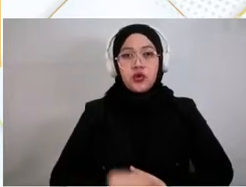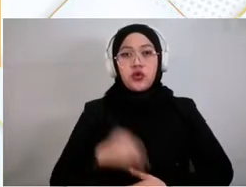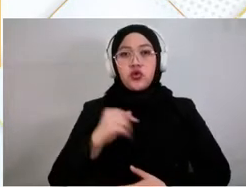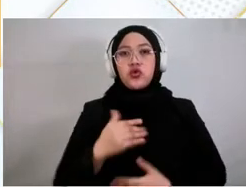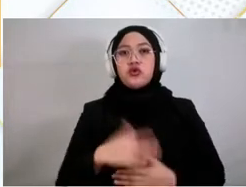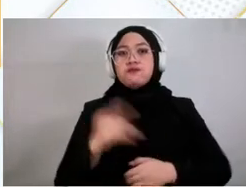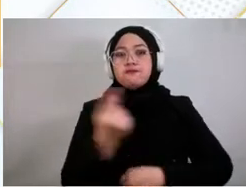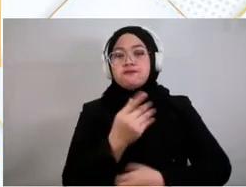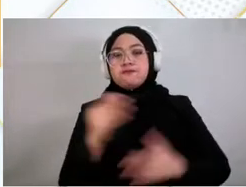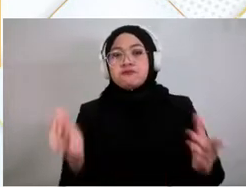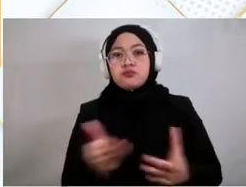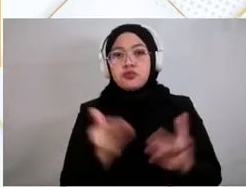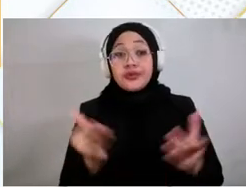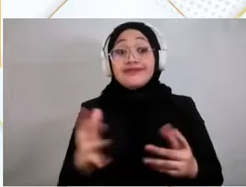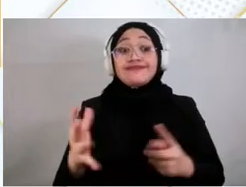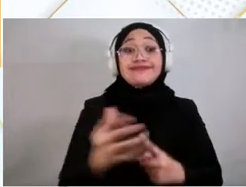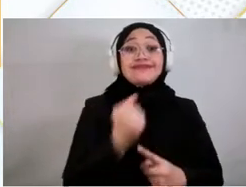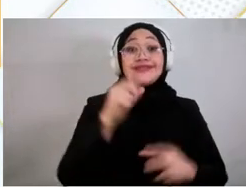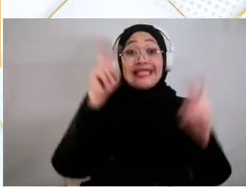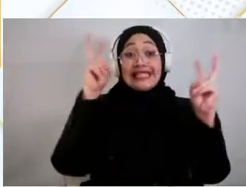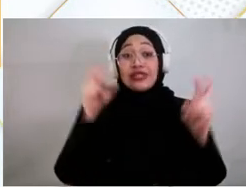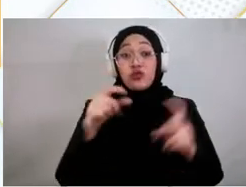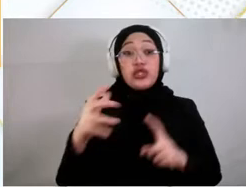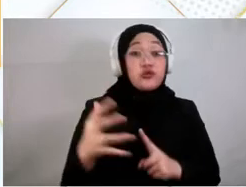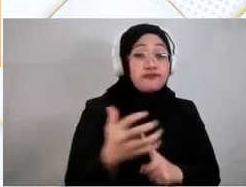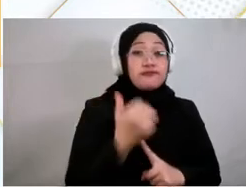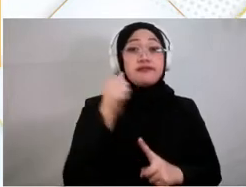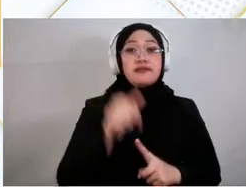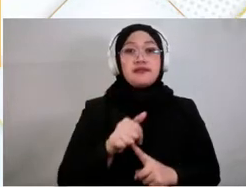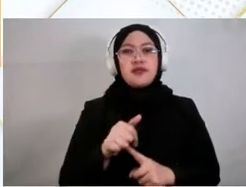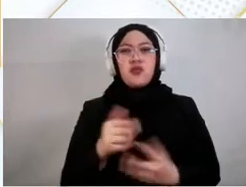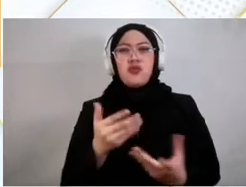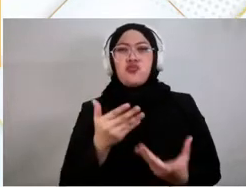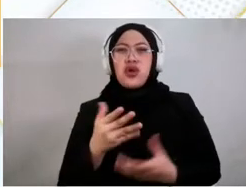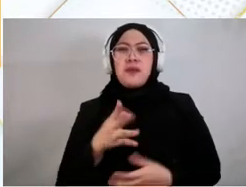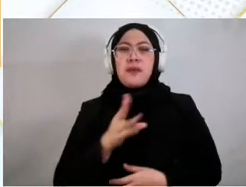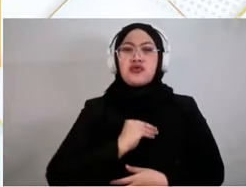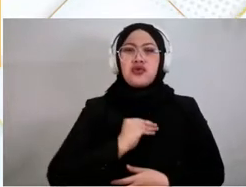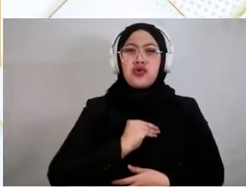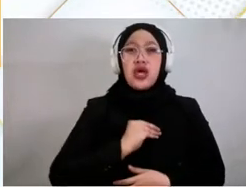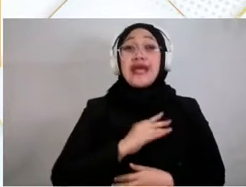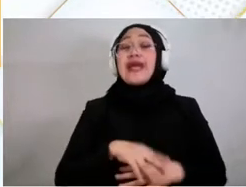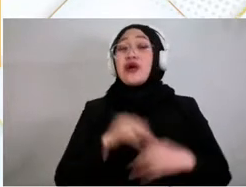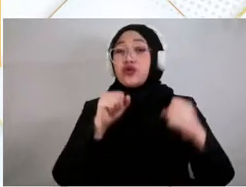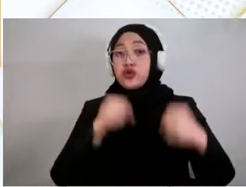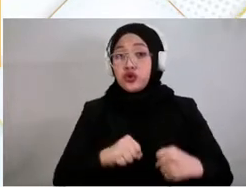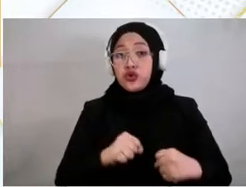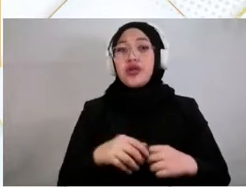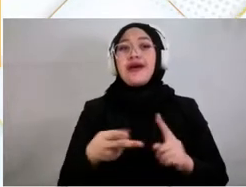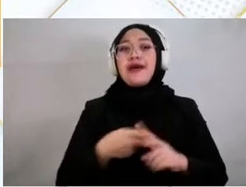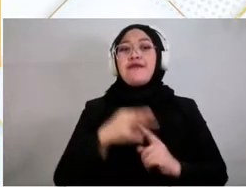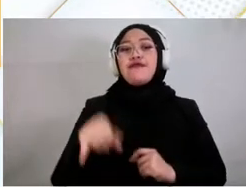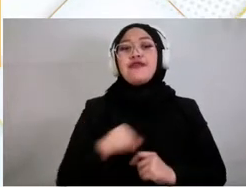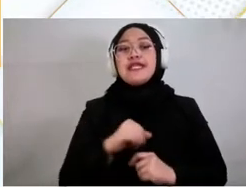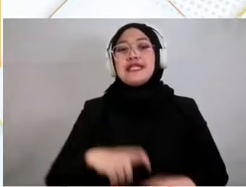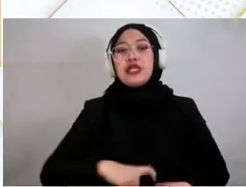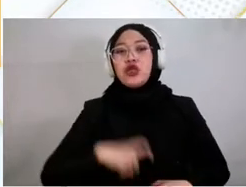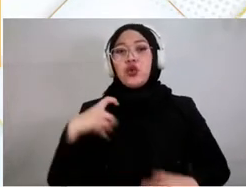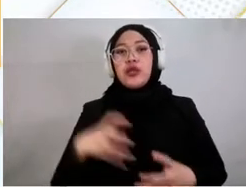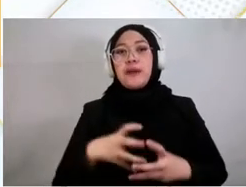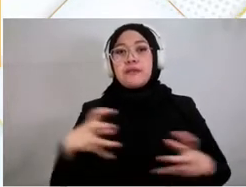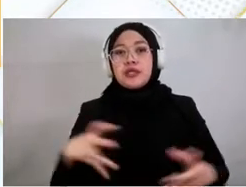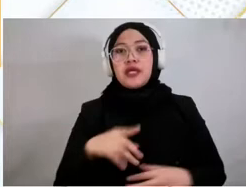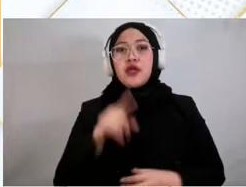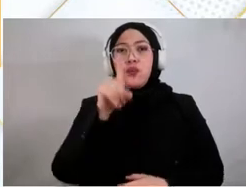to reconcile this issue, these two issues, I think I do agree with the ambassador of Fiji that we need a very